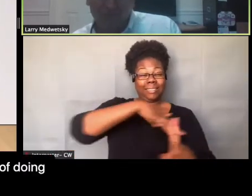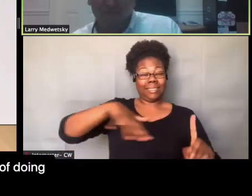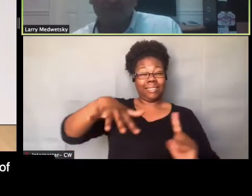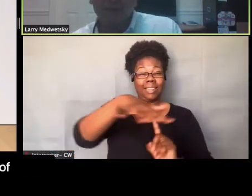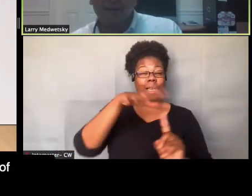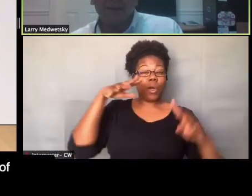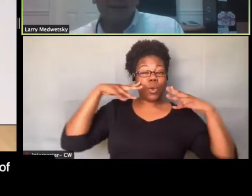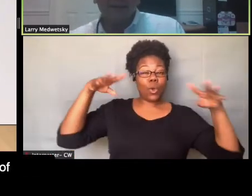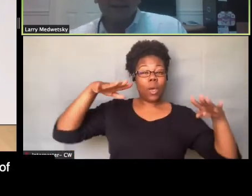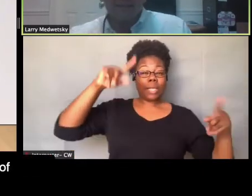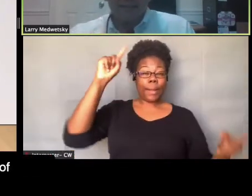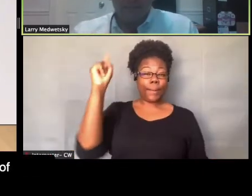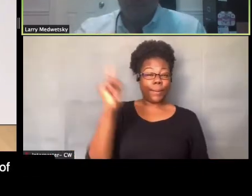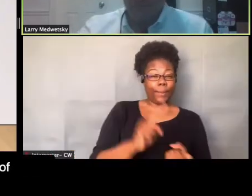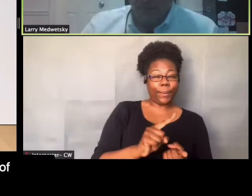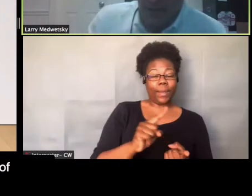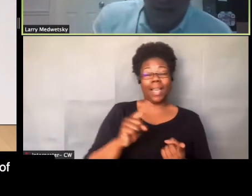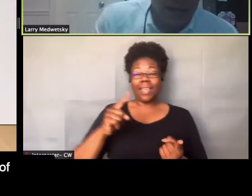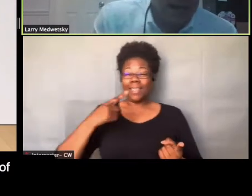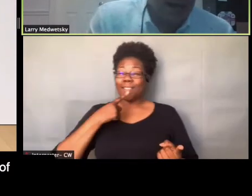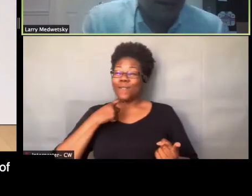speech.